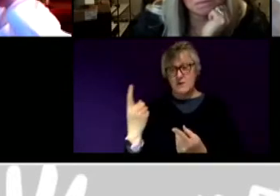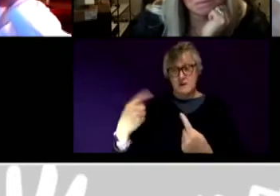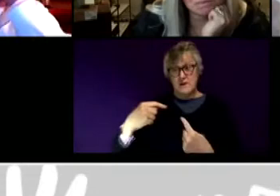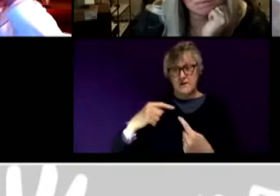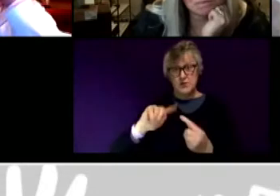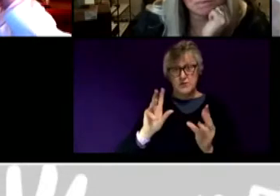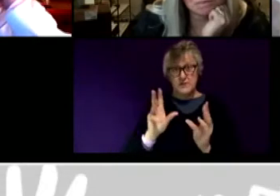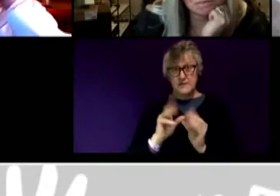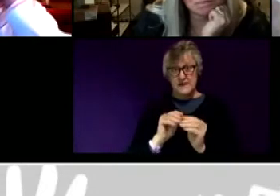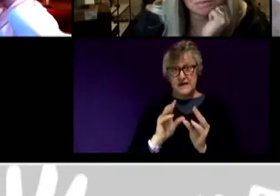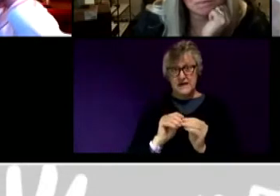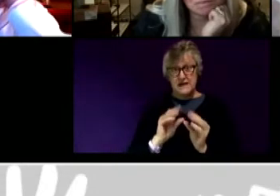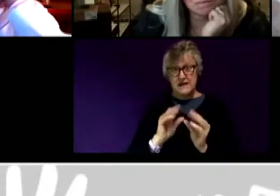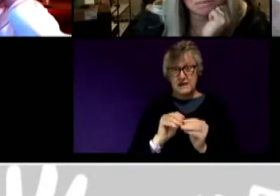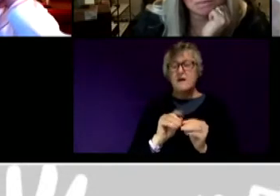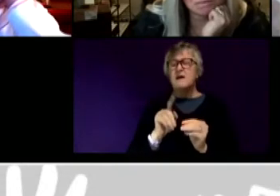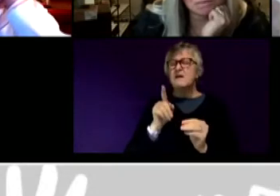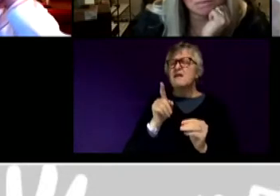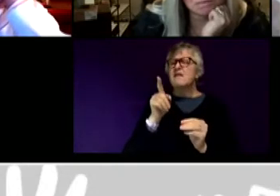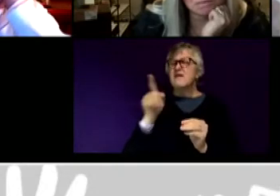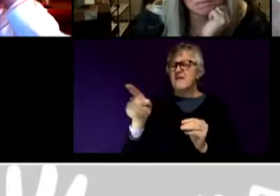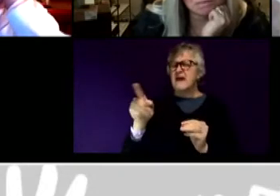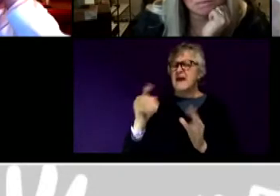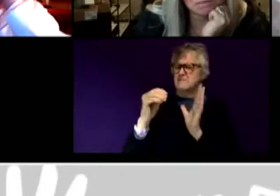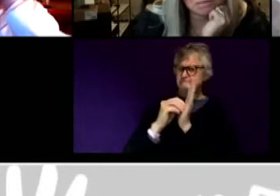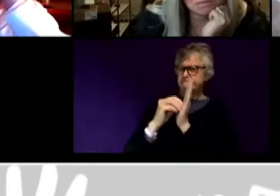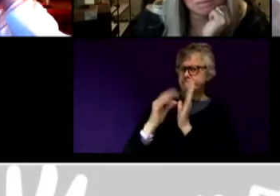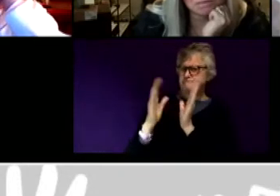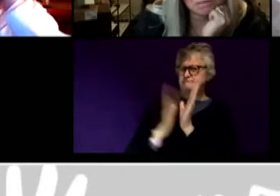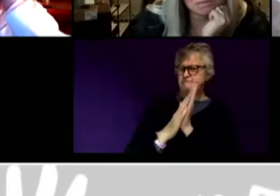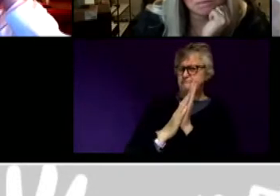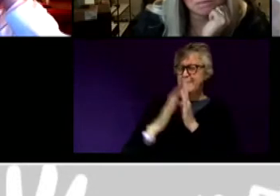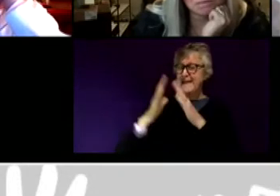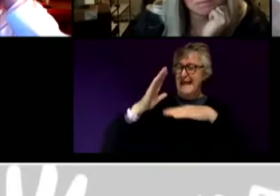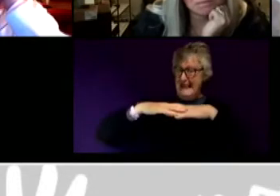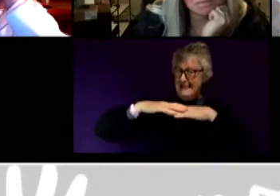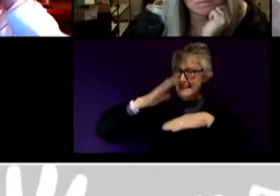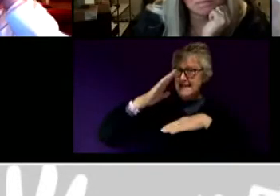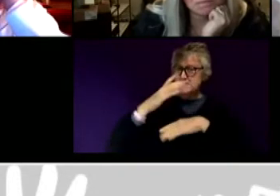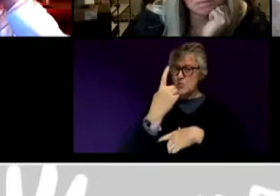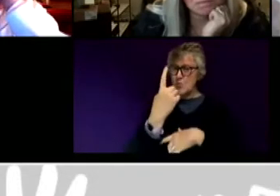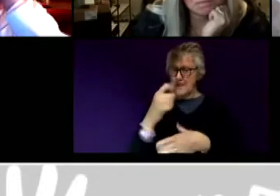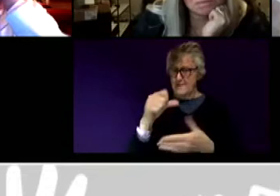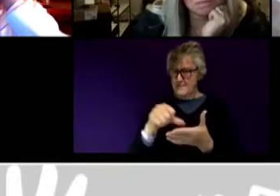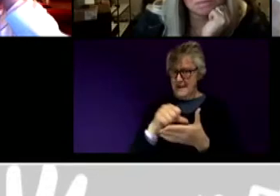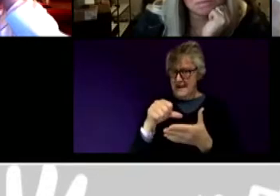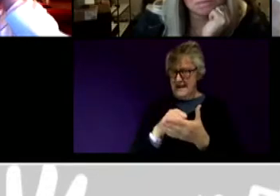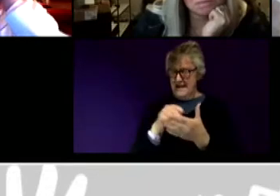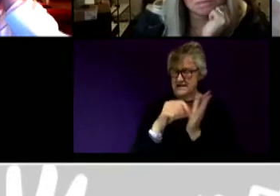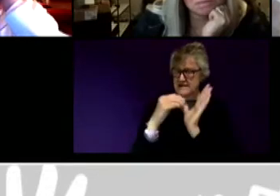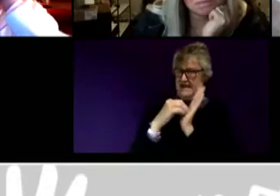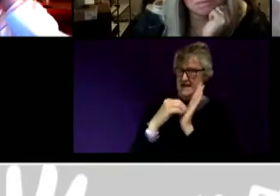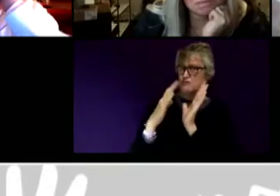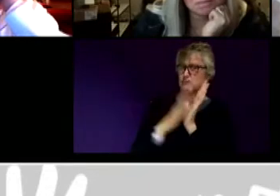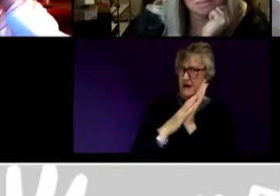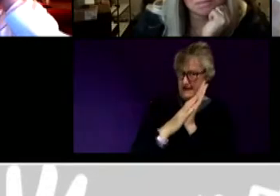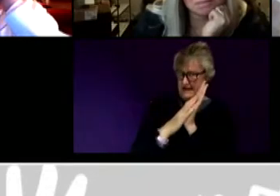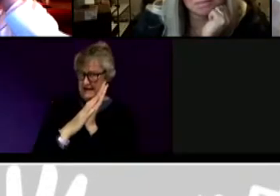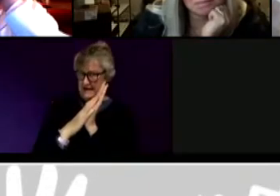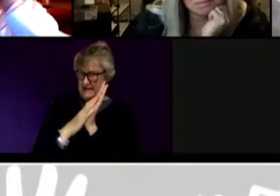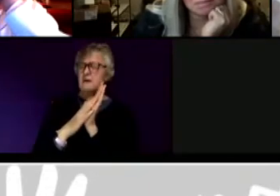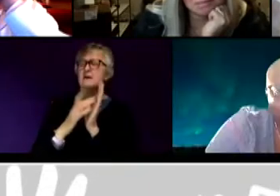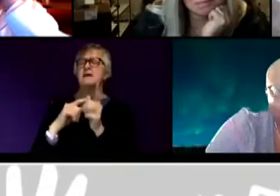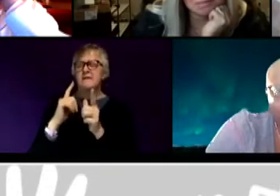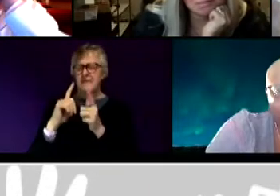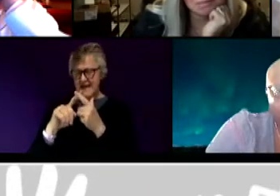have at least a page that they put in writing so that we can have it in advance, so that we can review it, so that we can just keep